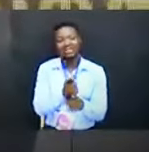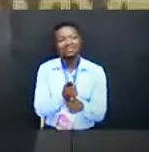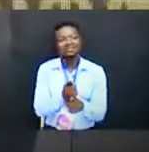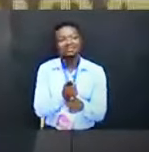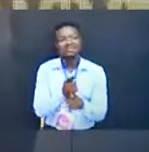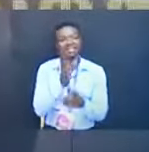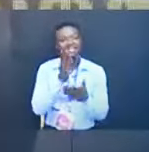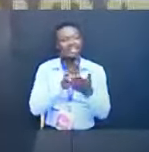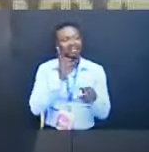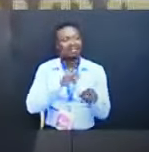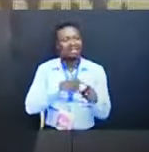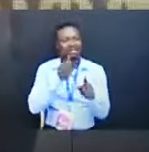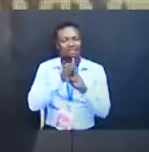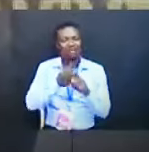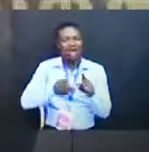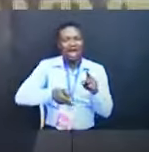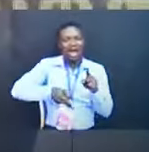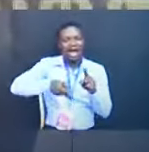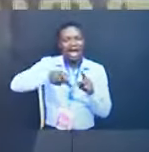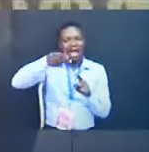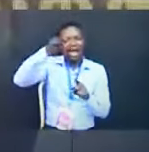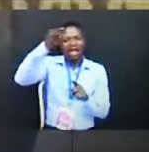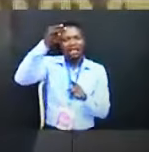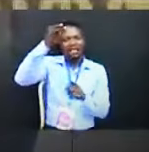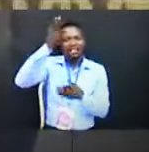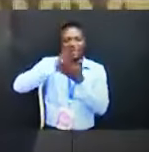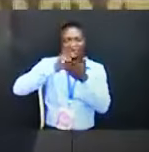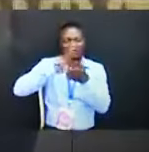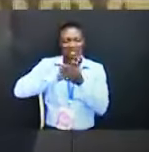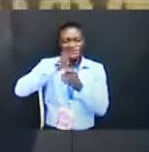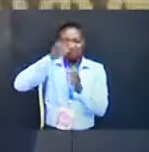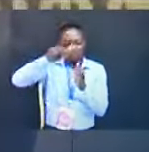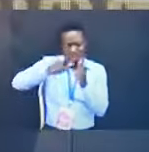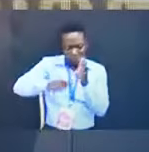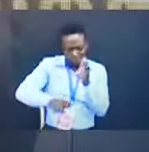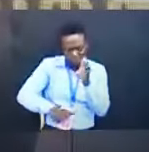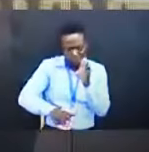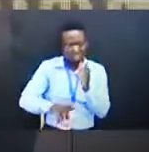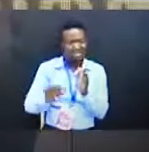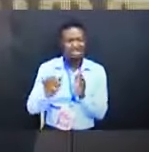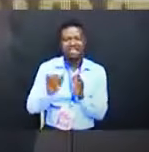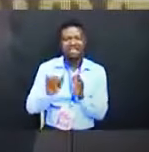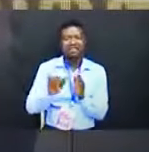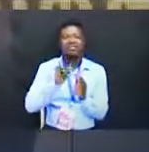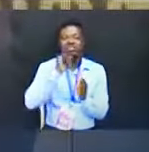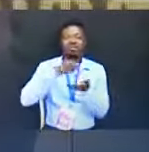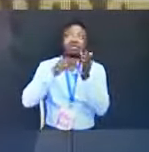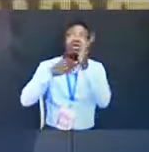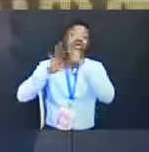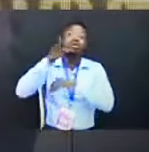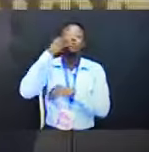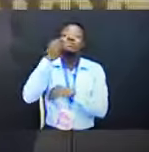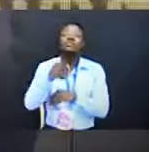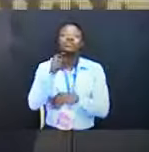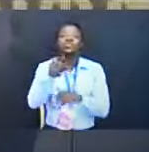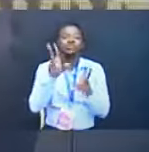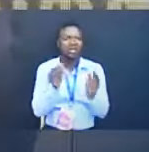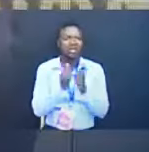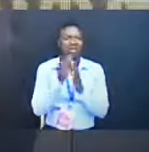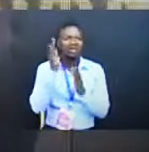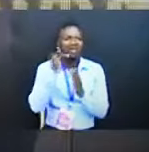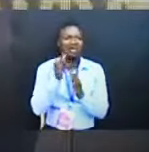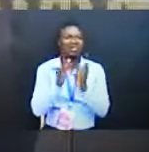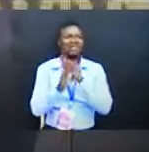Sometimes you're on top of the hill. Other times you may find yourself in the valley. But it doesn't mean that he has left you. That is why he says that when you are in